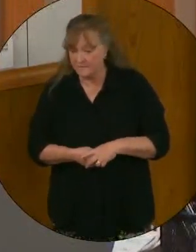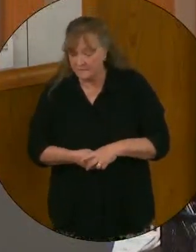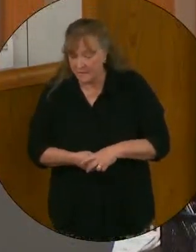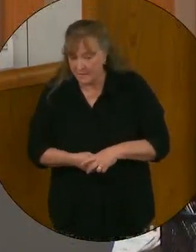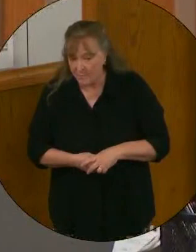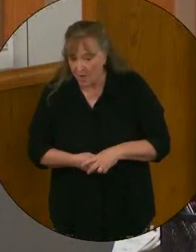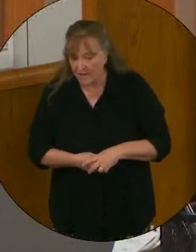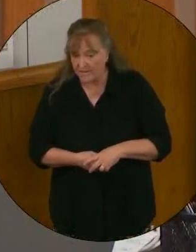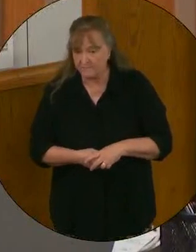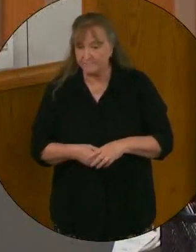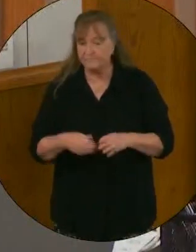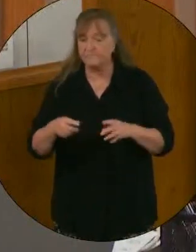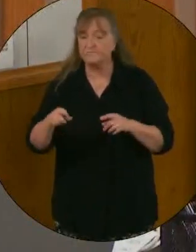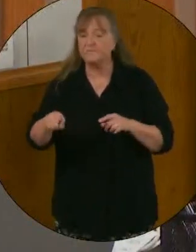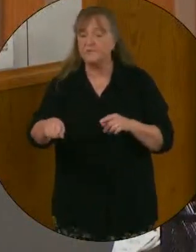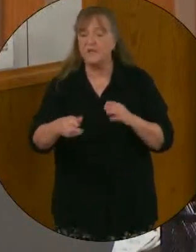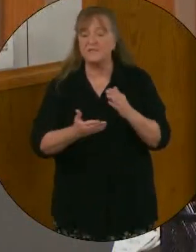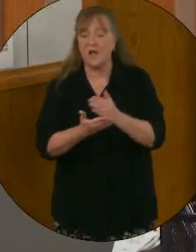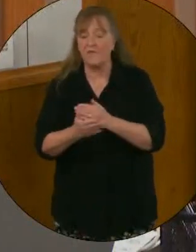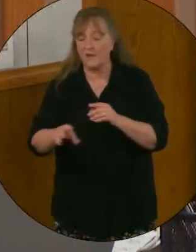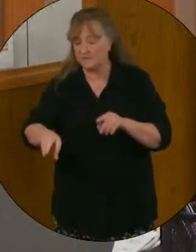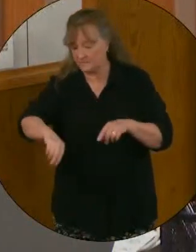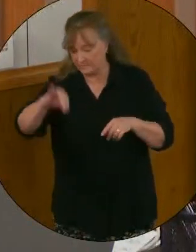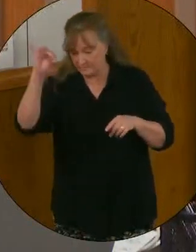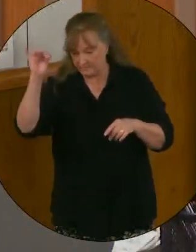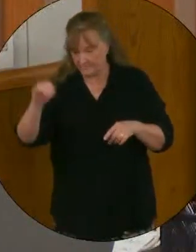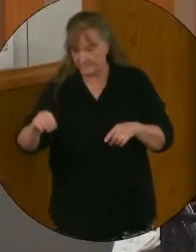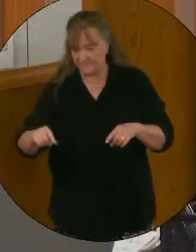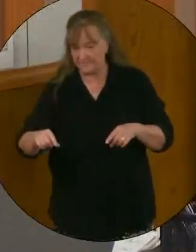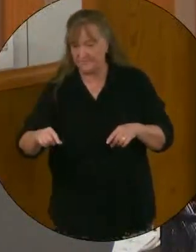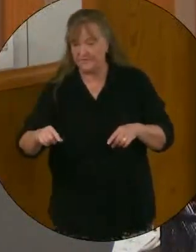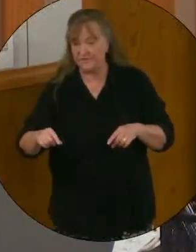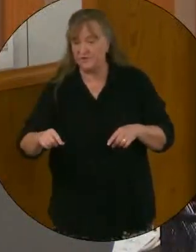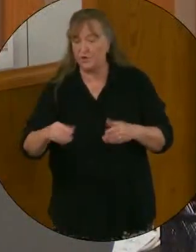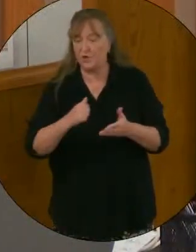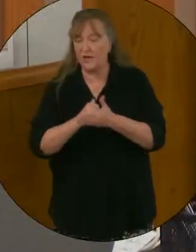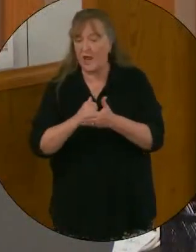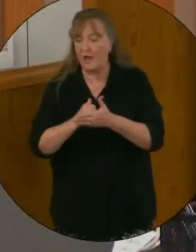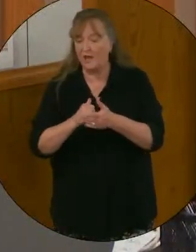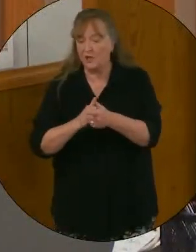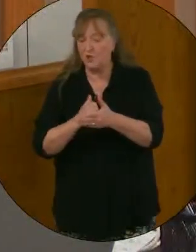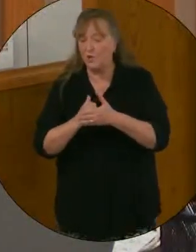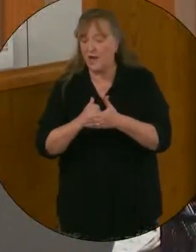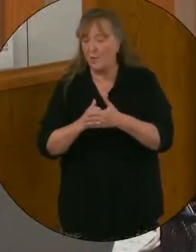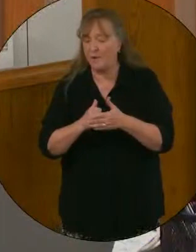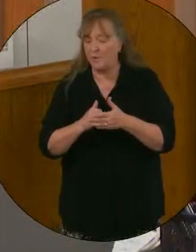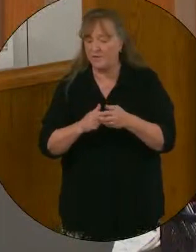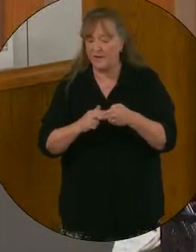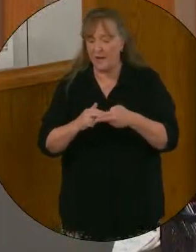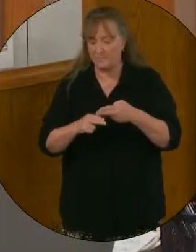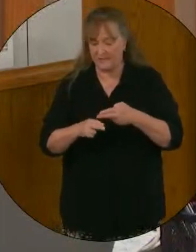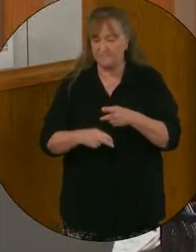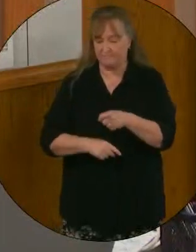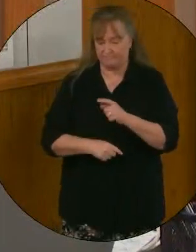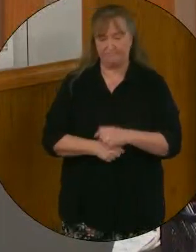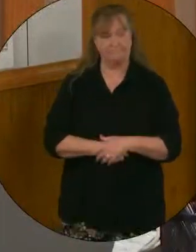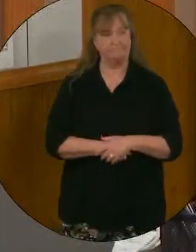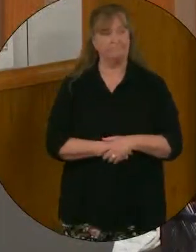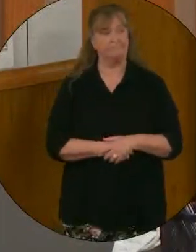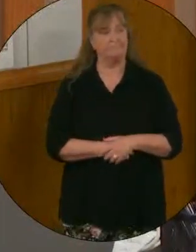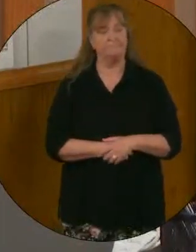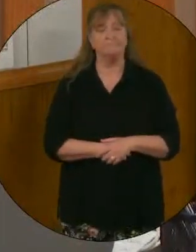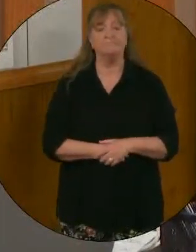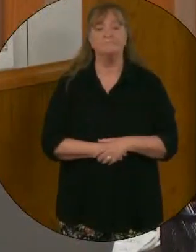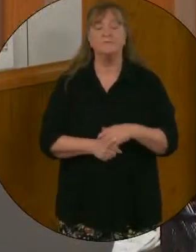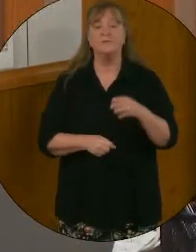We're going to begin with Mr. Bayless. Is he still here? Okay. Okay. Followed